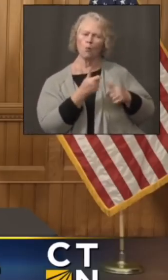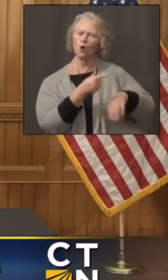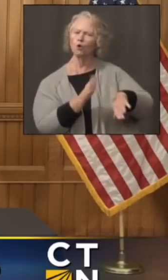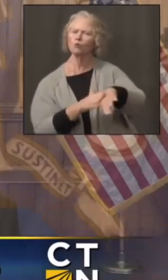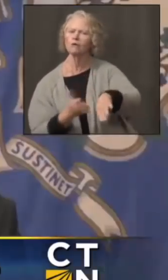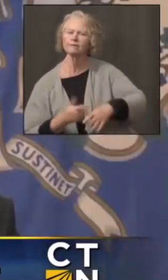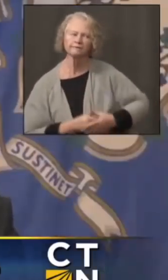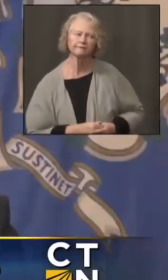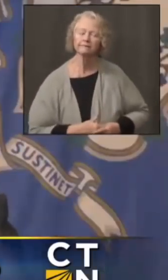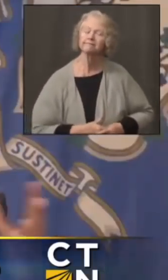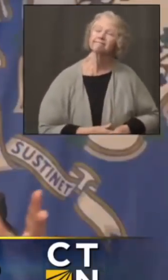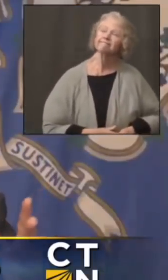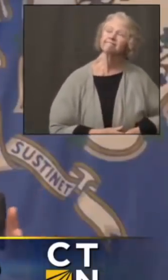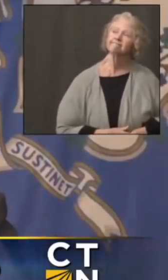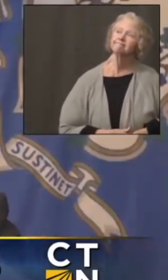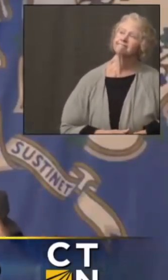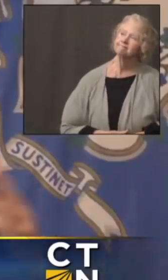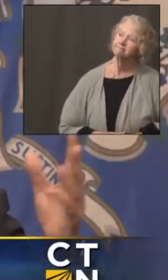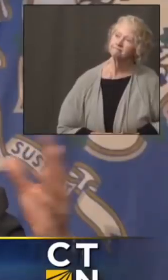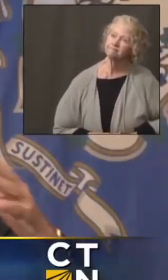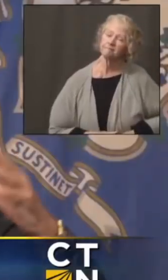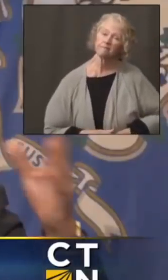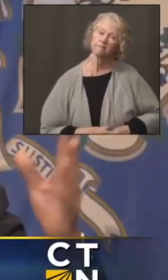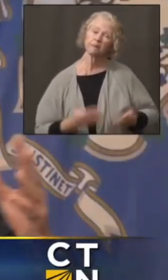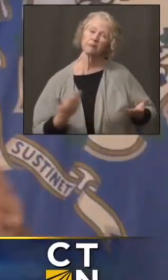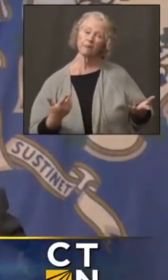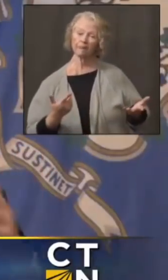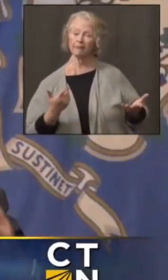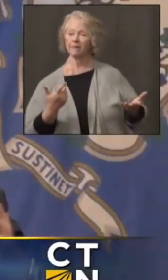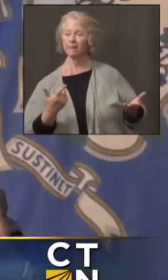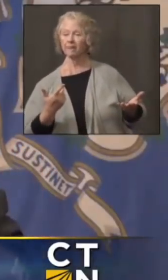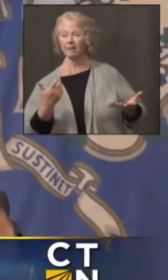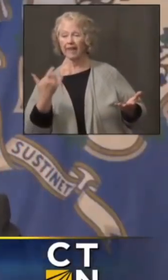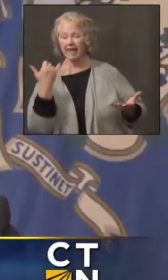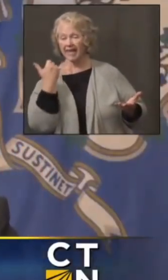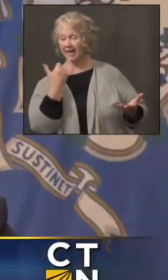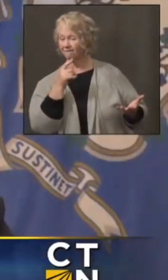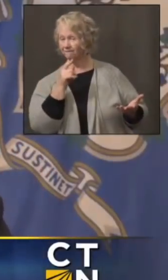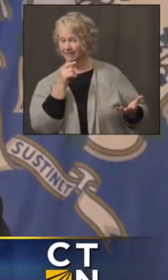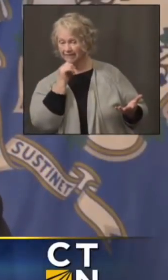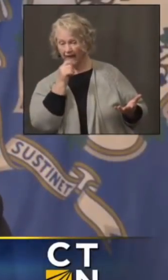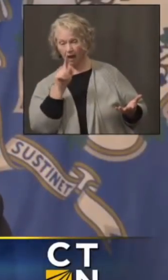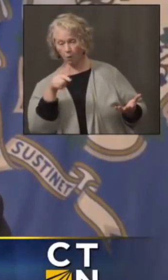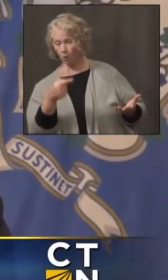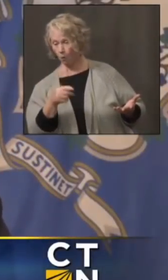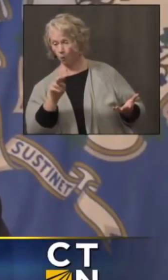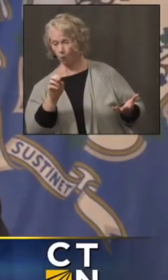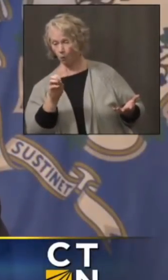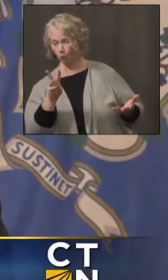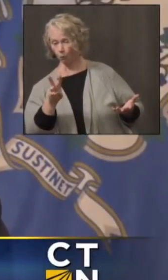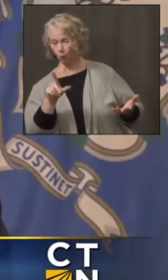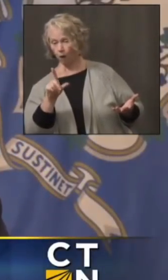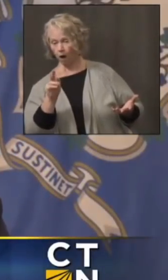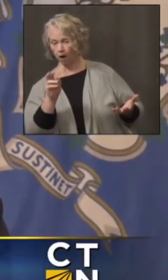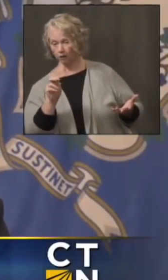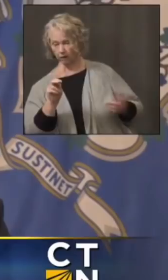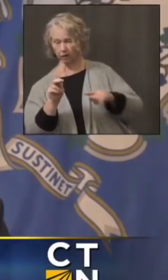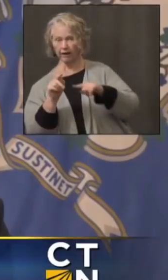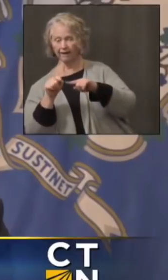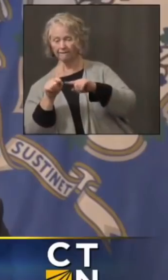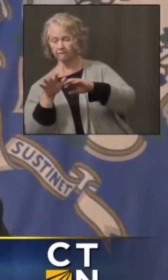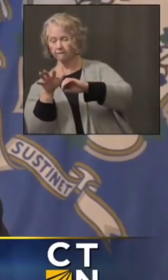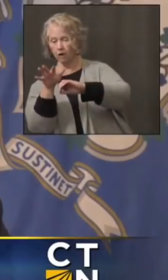If it doesn't work on a town-by-town, you're going to find New London is pretty soon surrounded by other red towns, and they should all do the right thing, I think,